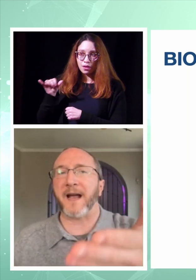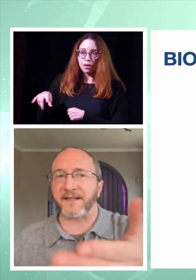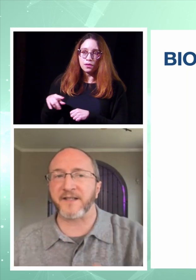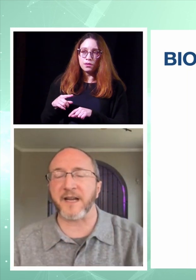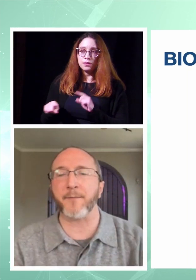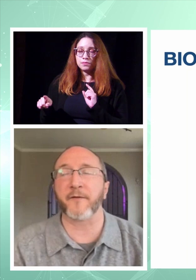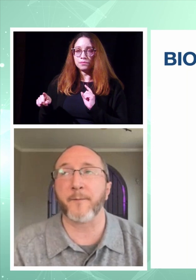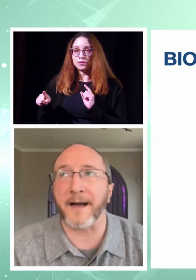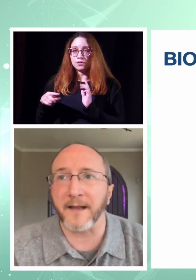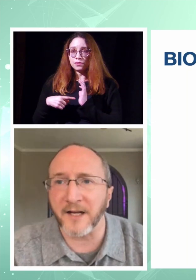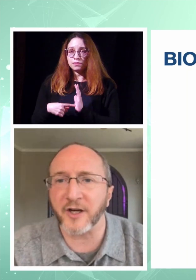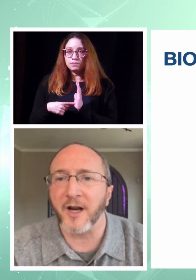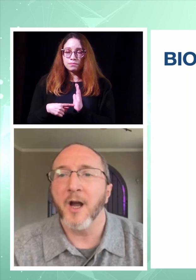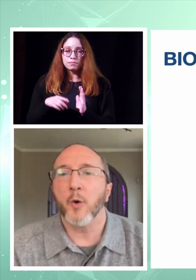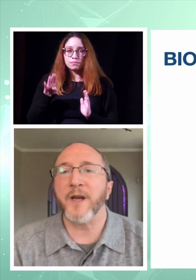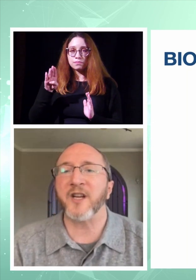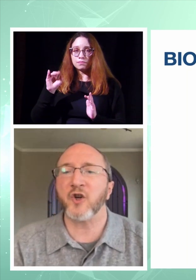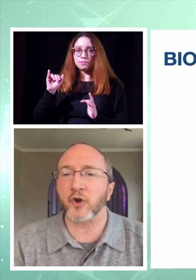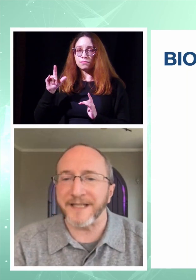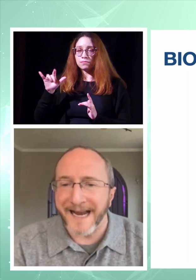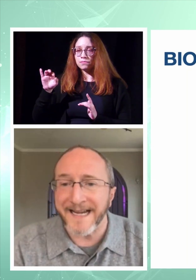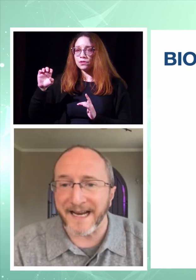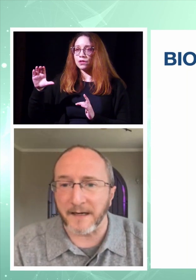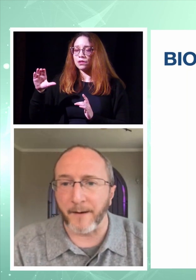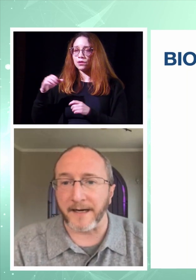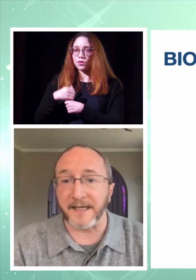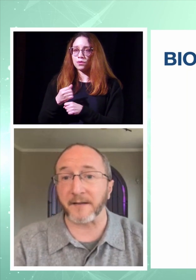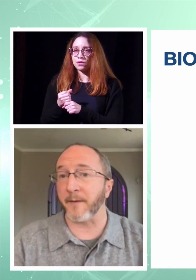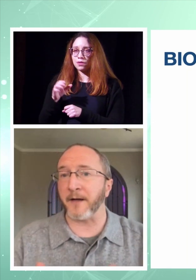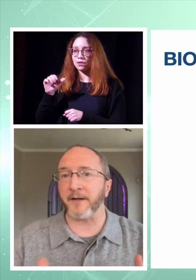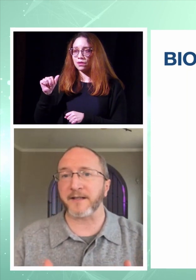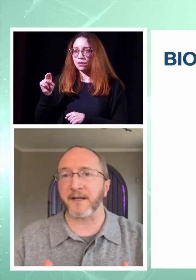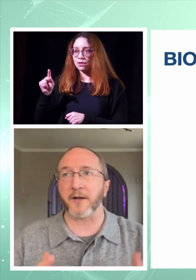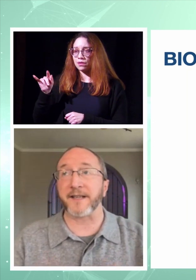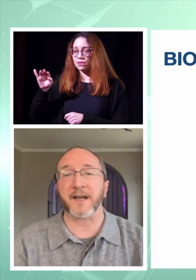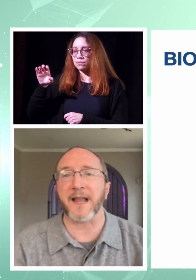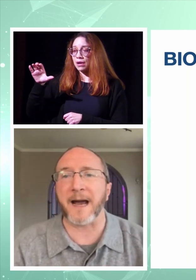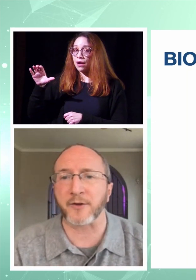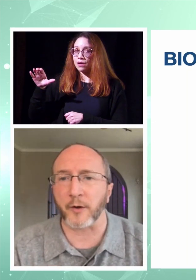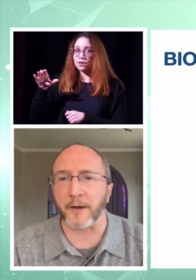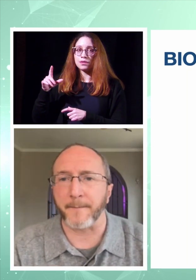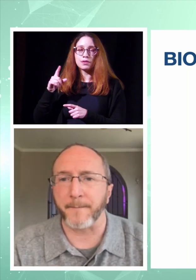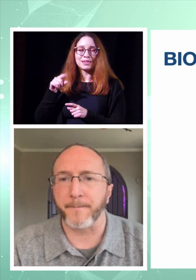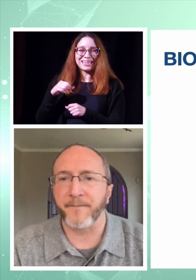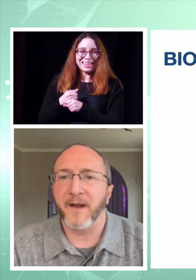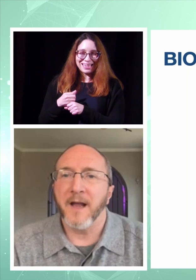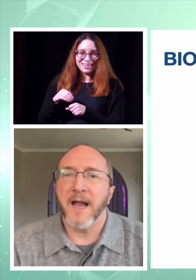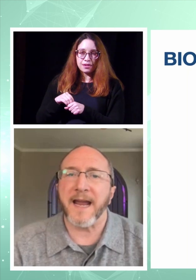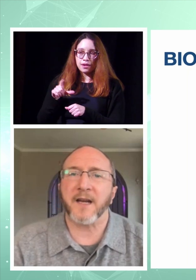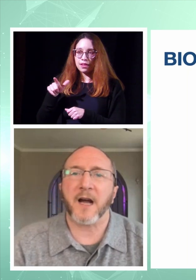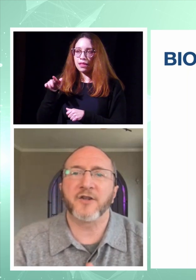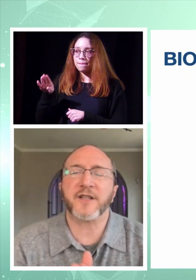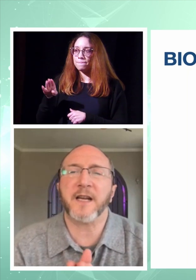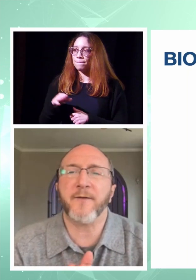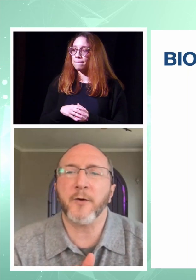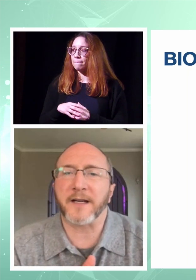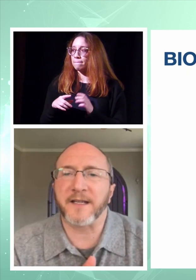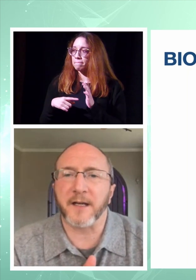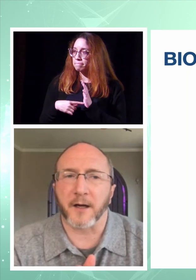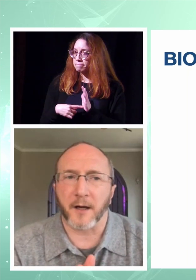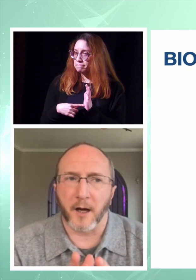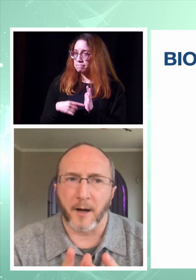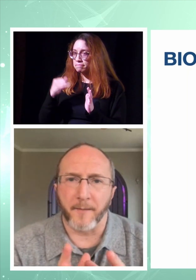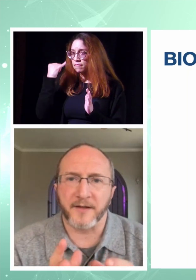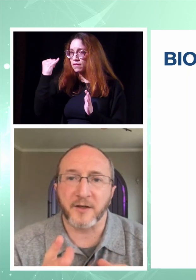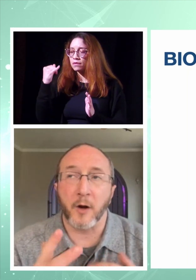but as an example of a biologic, we can create antibodies in mammalian cells in a laboratory. And just to give you an